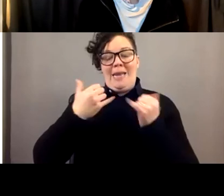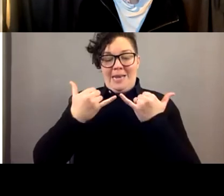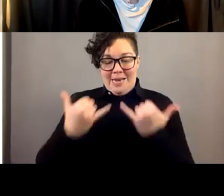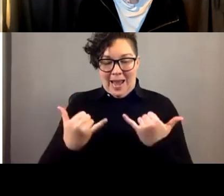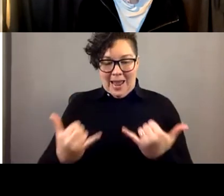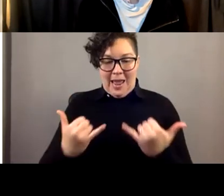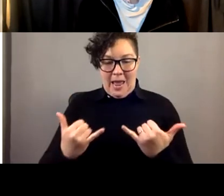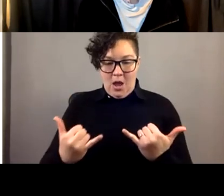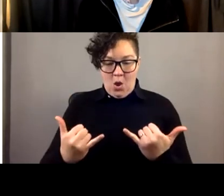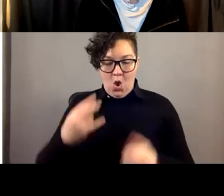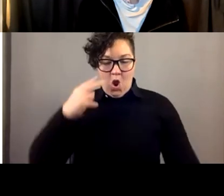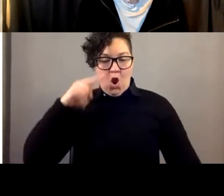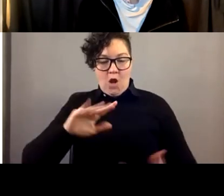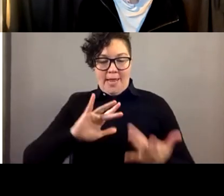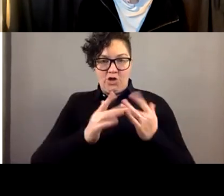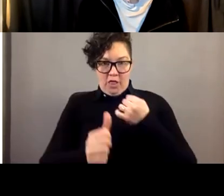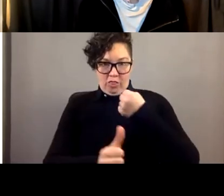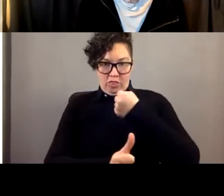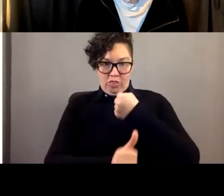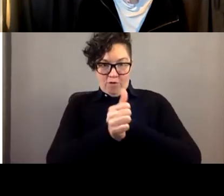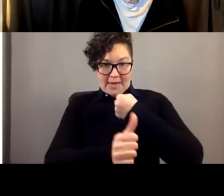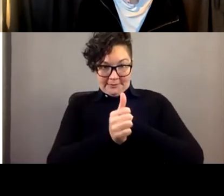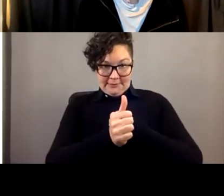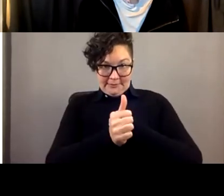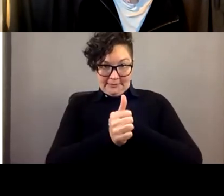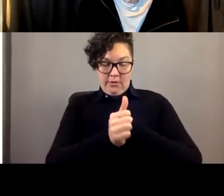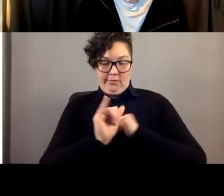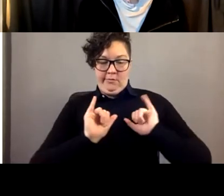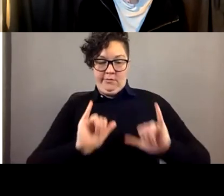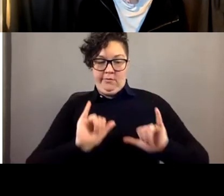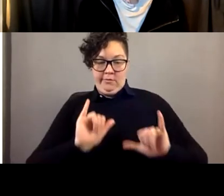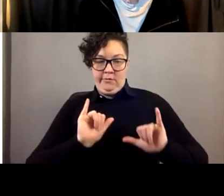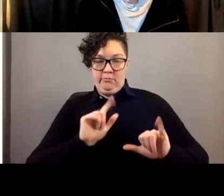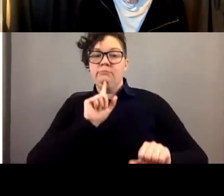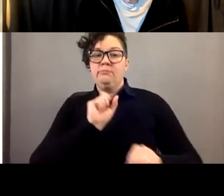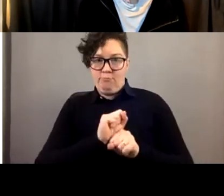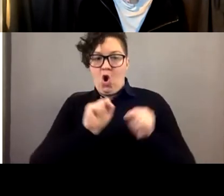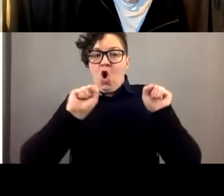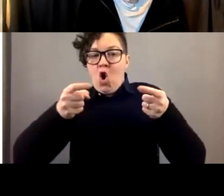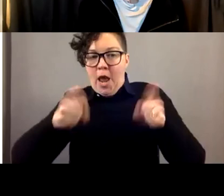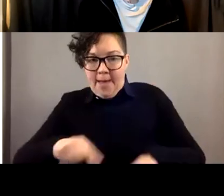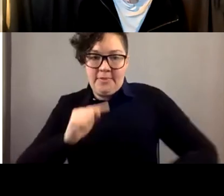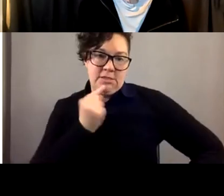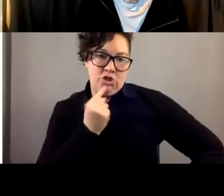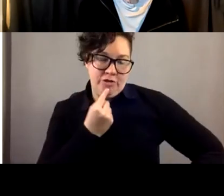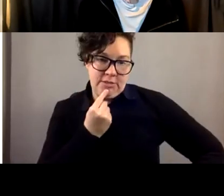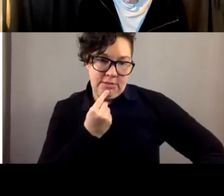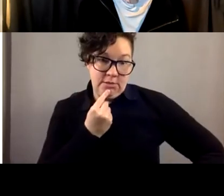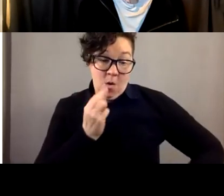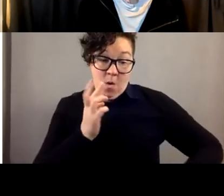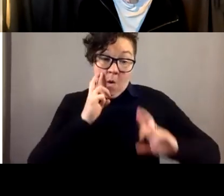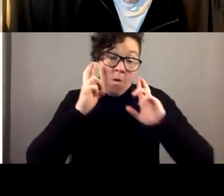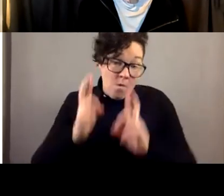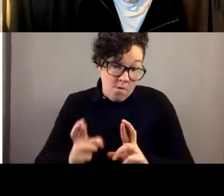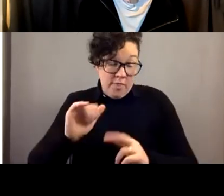the internet writ large a little more seriously. Mm. So I hope that transcends into protections